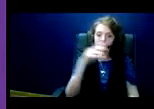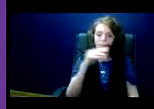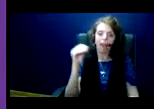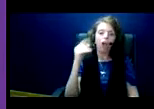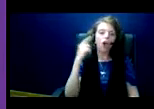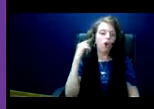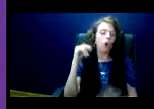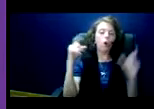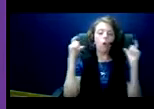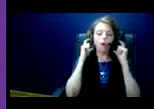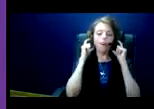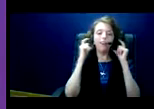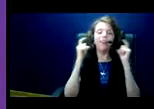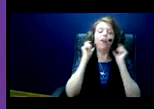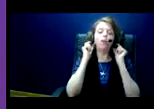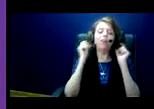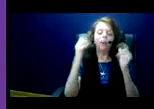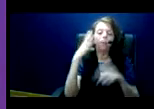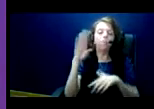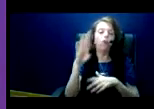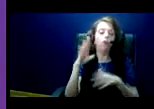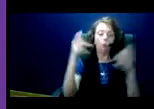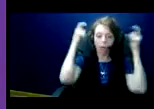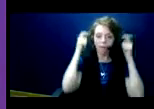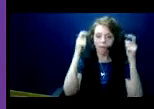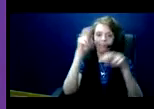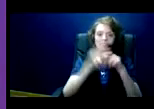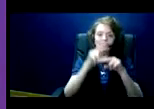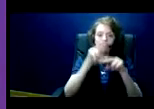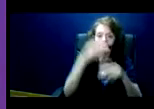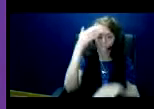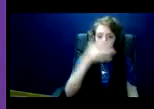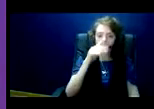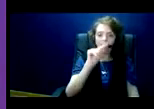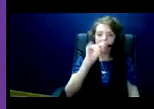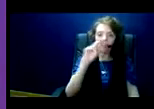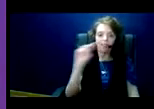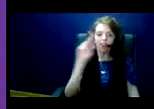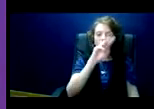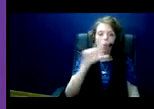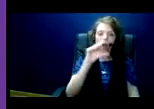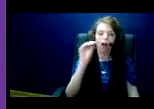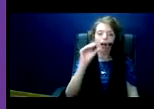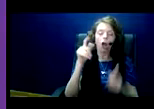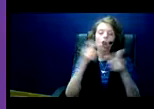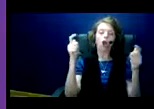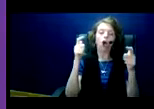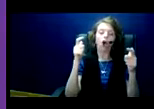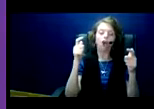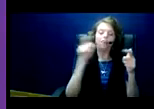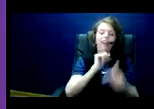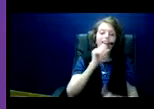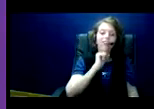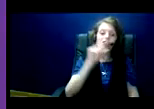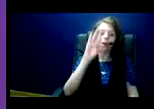gold hoop earrings and blue headphones. I'm sitting in front of a tan wall and a large ancient black